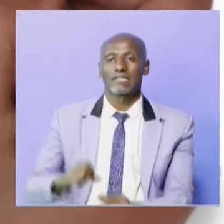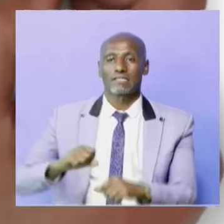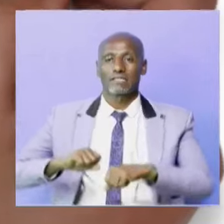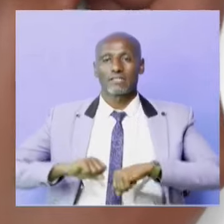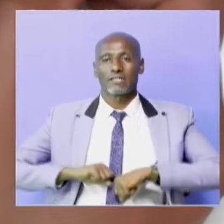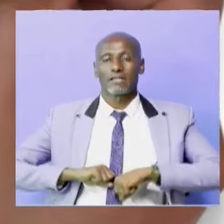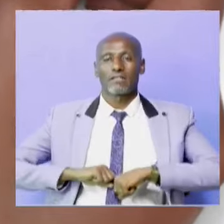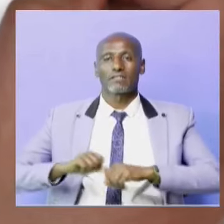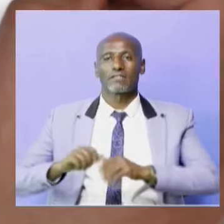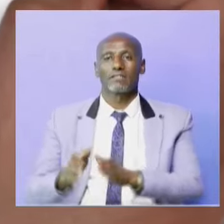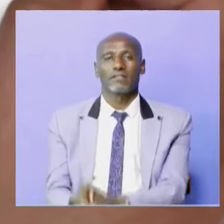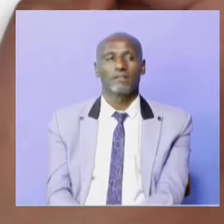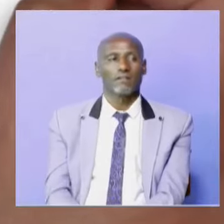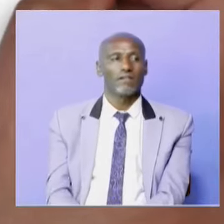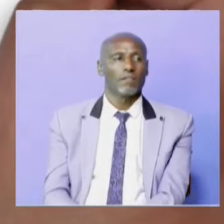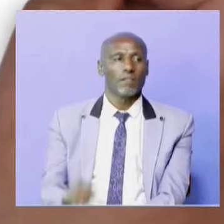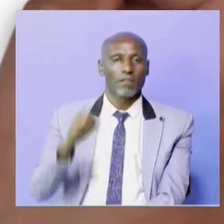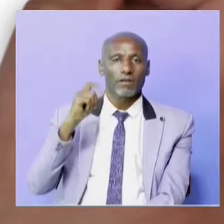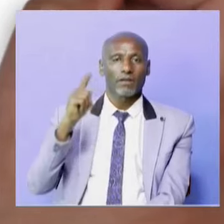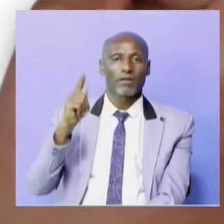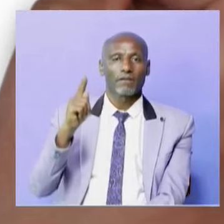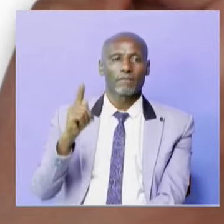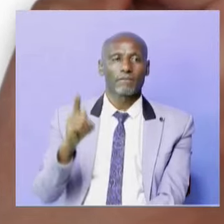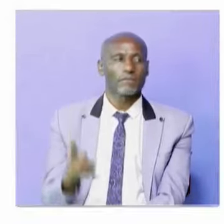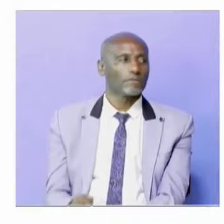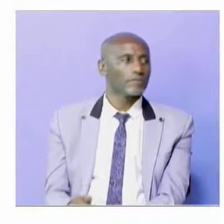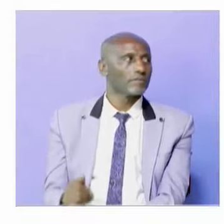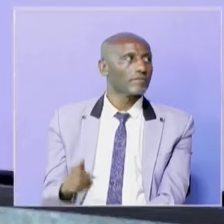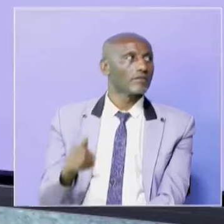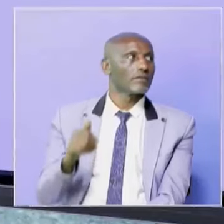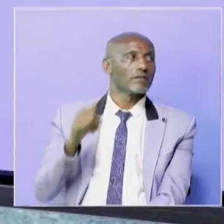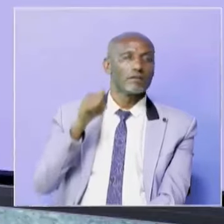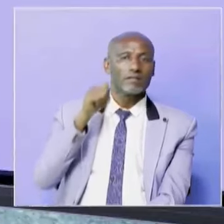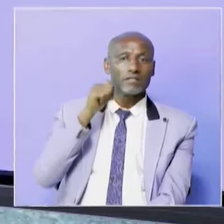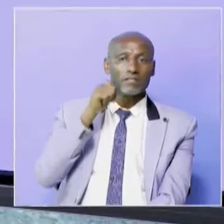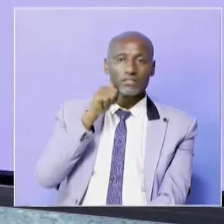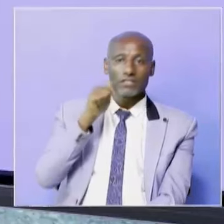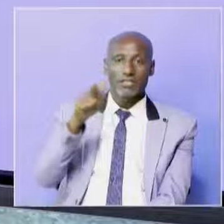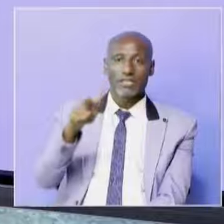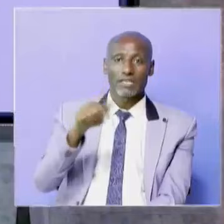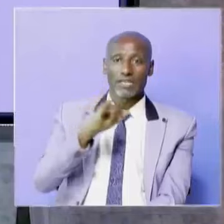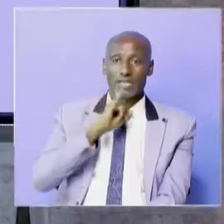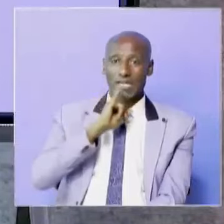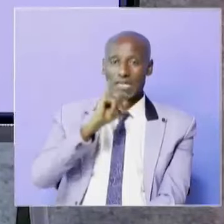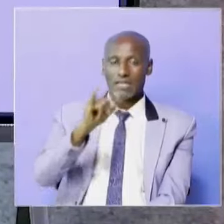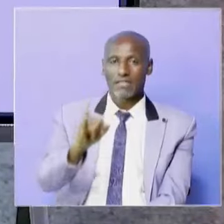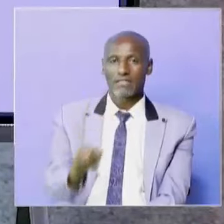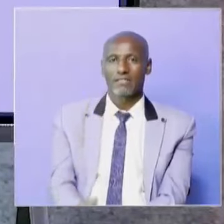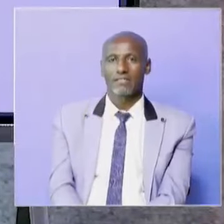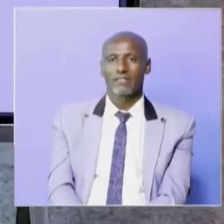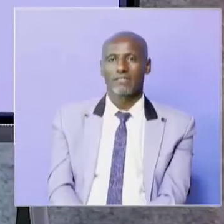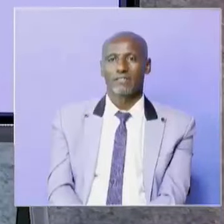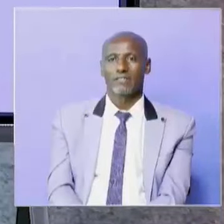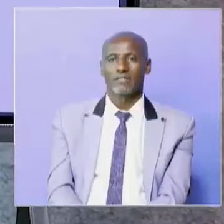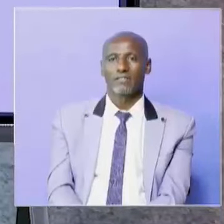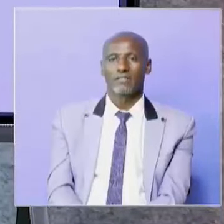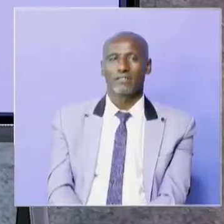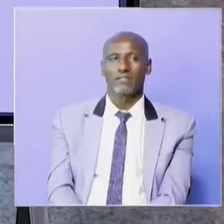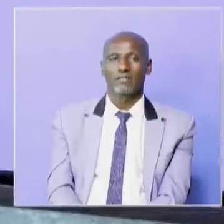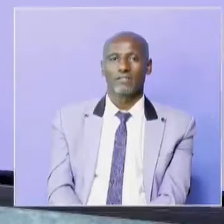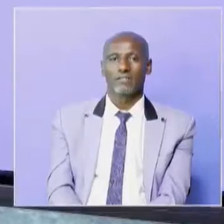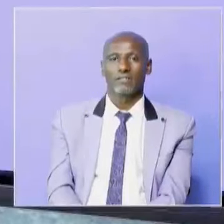say she has. Okay? She is means she is.